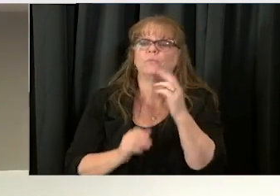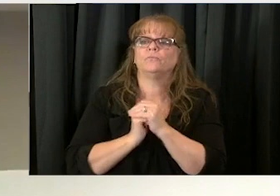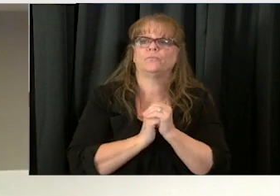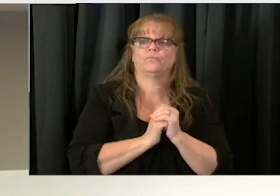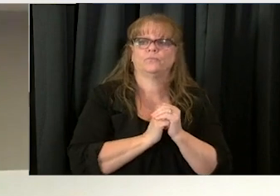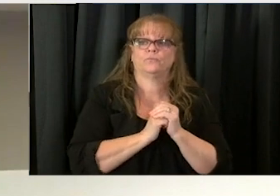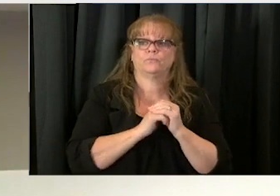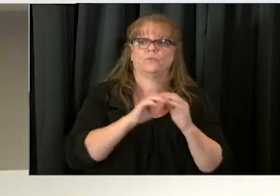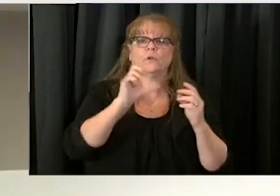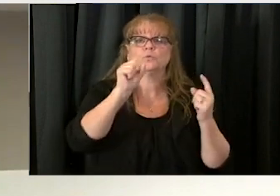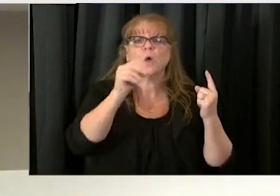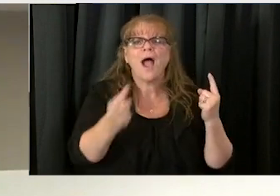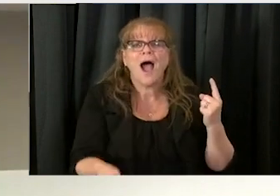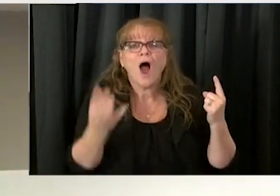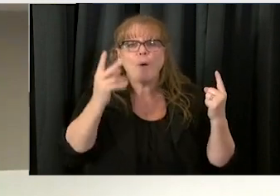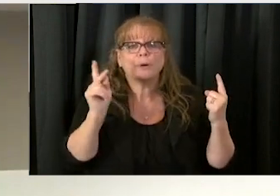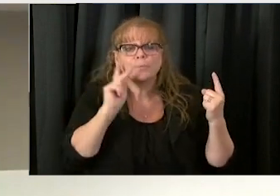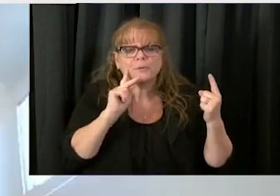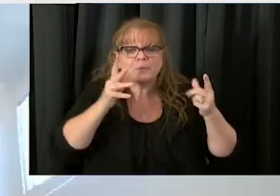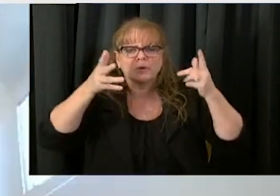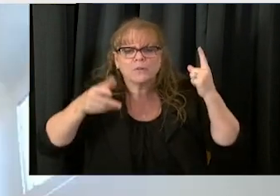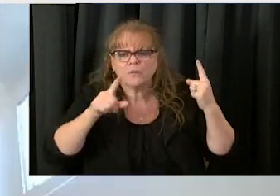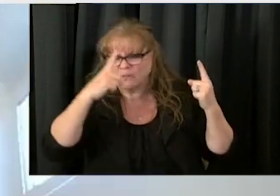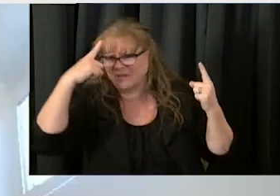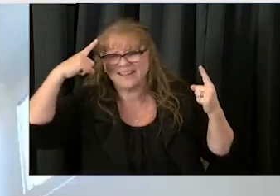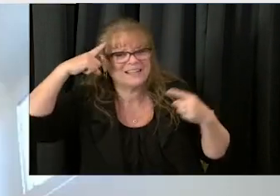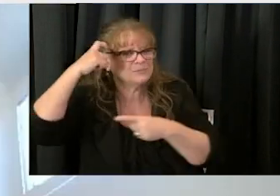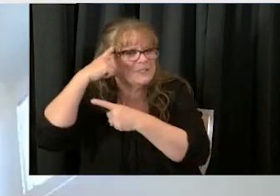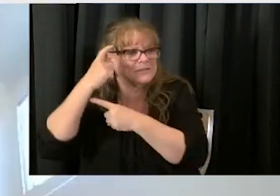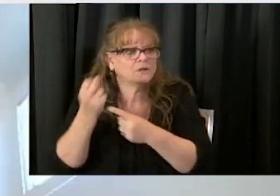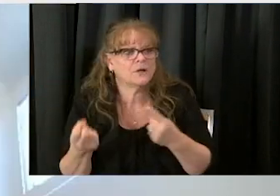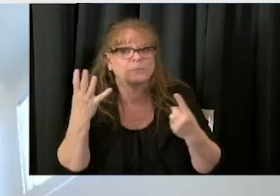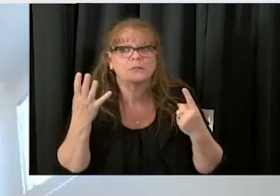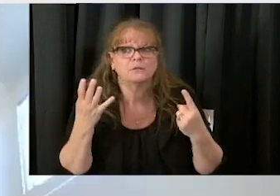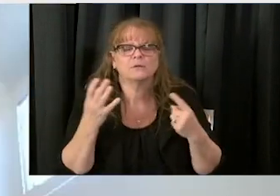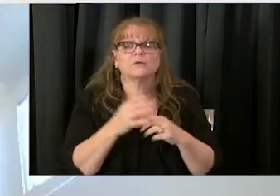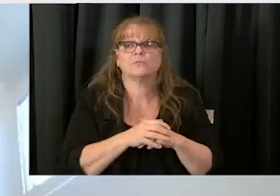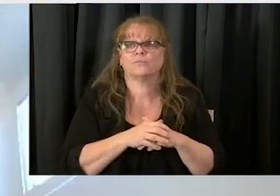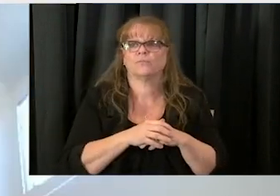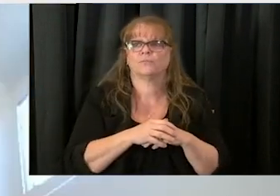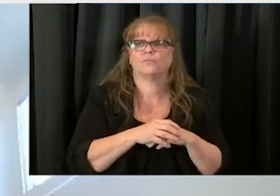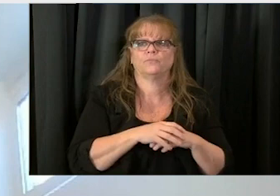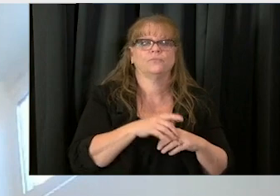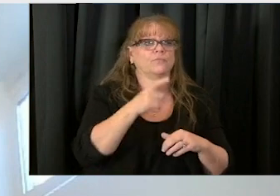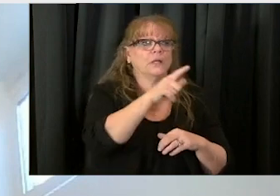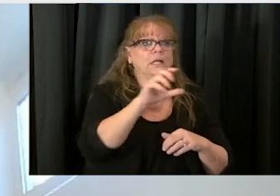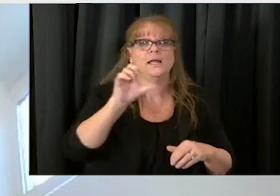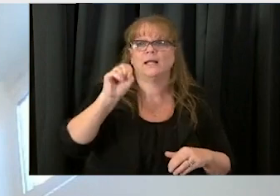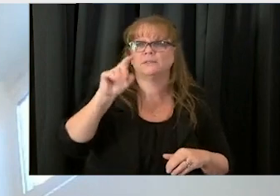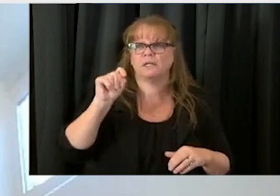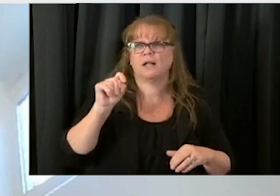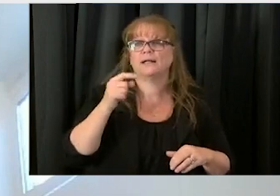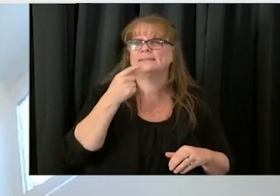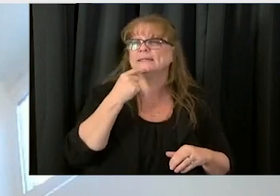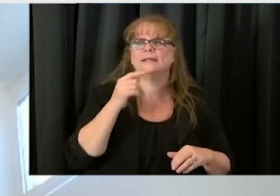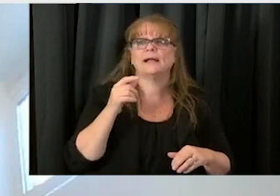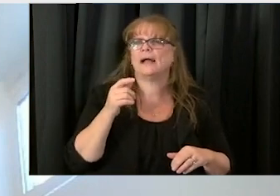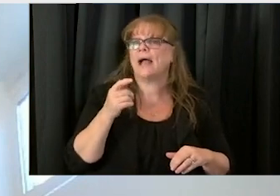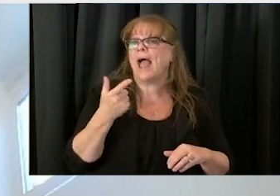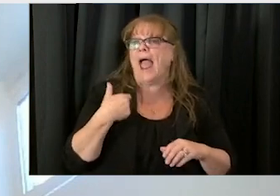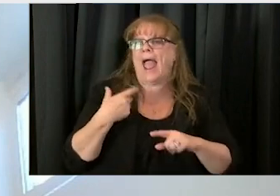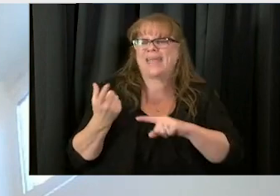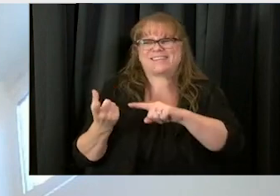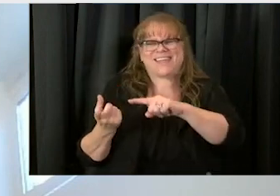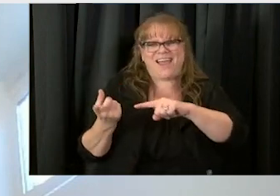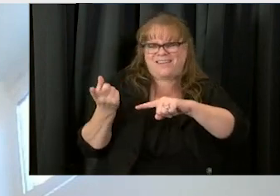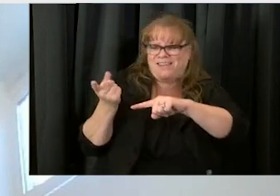I can't give you a precise number because there are any number of different reasons that we would be doing sequencing on